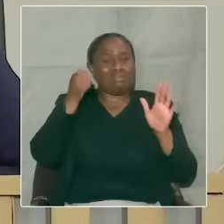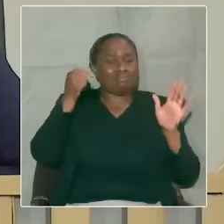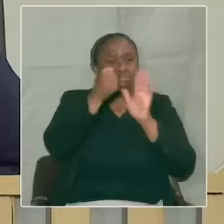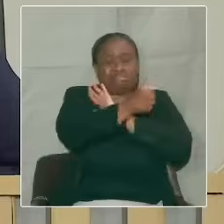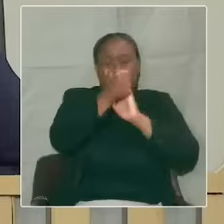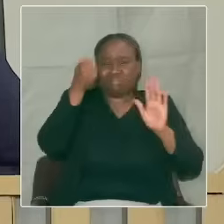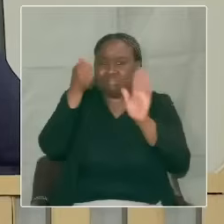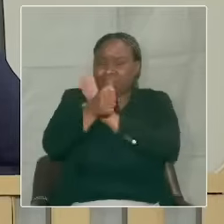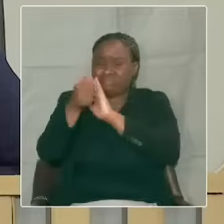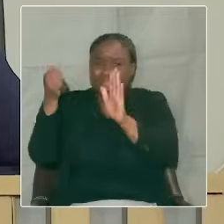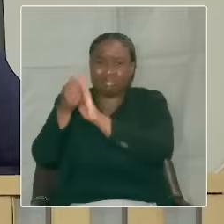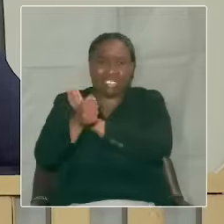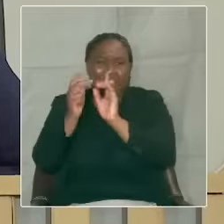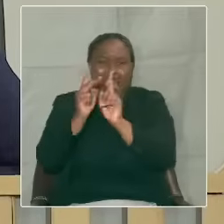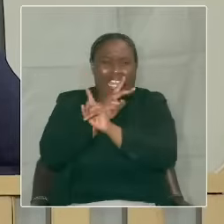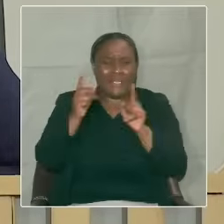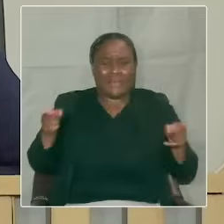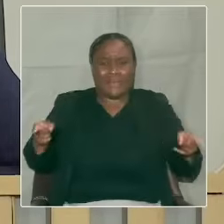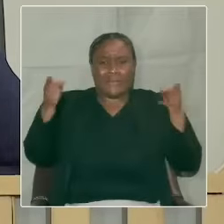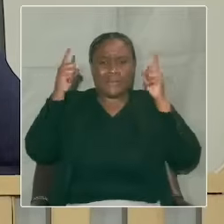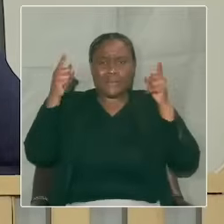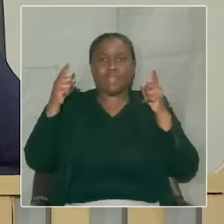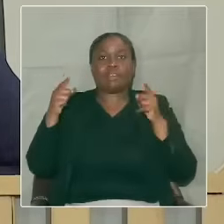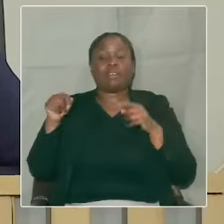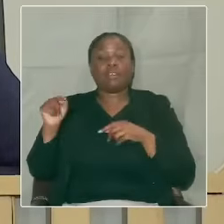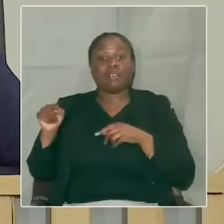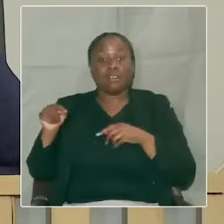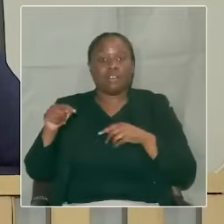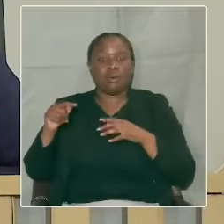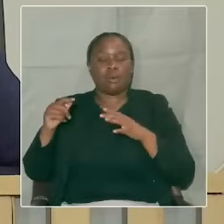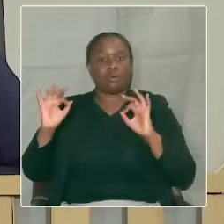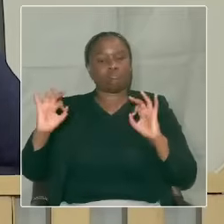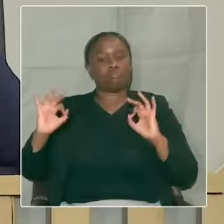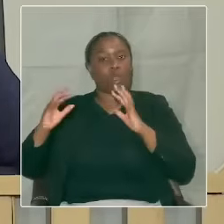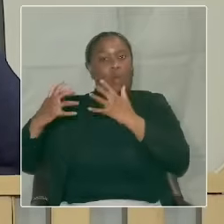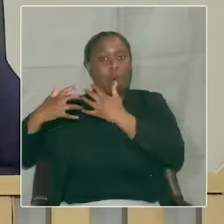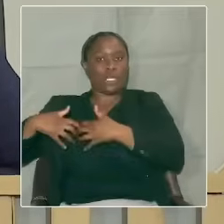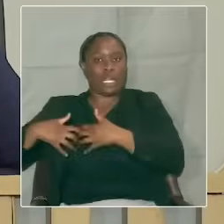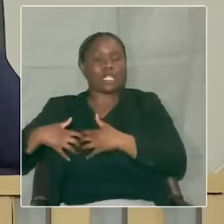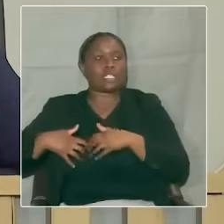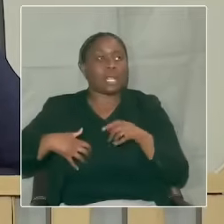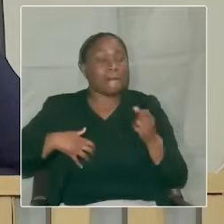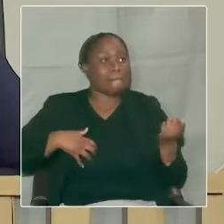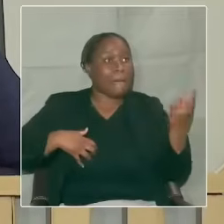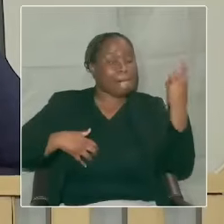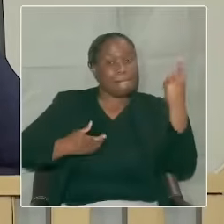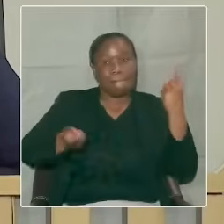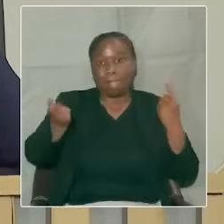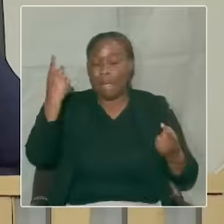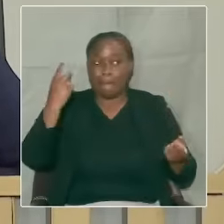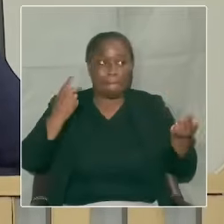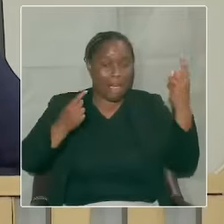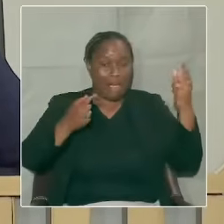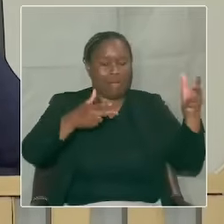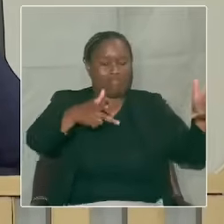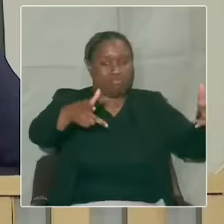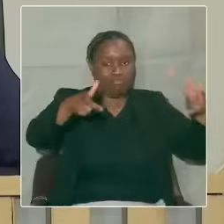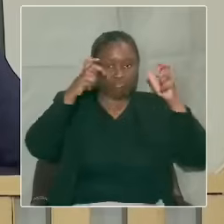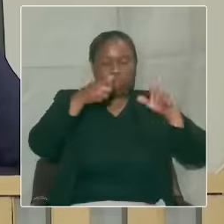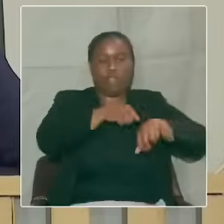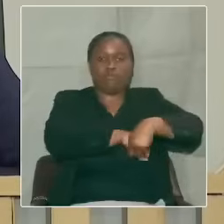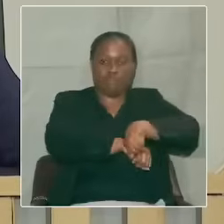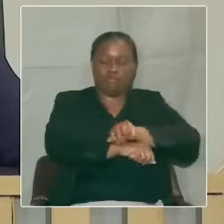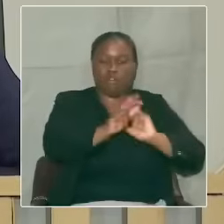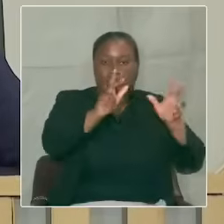ensuring that interventions were coordinated, targeted, and responsive to evolving challenges in